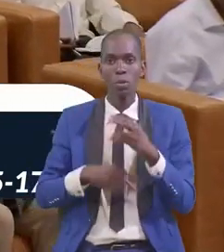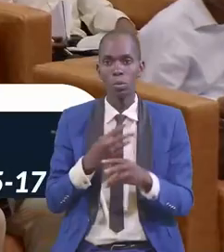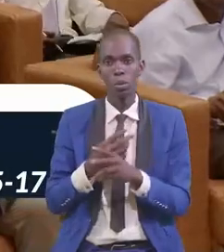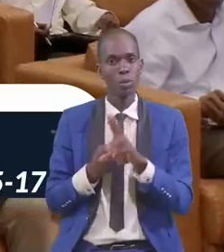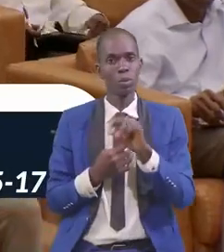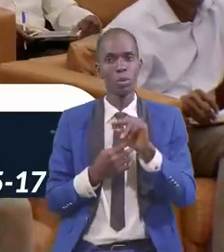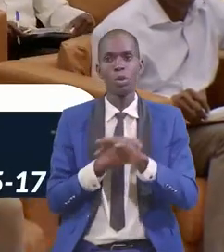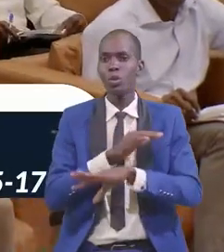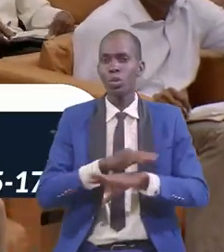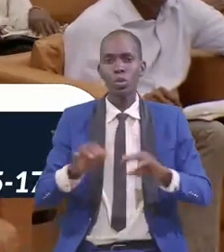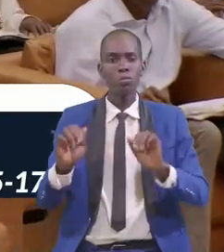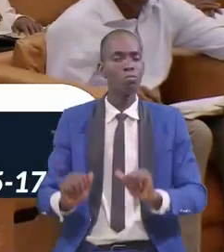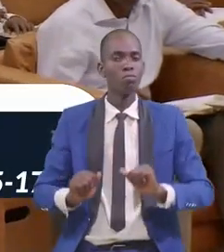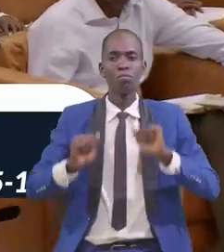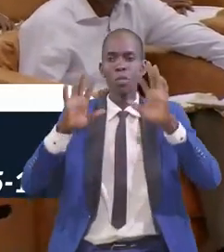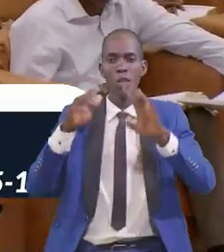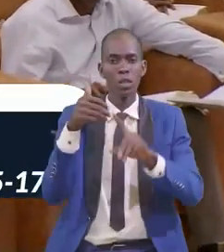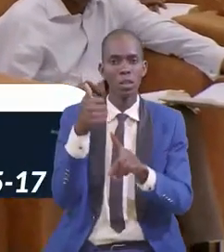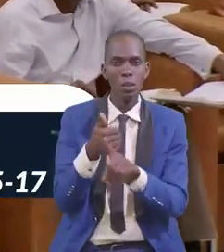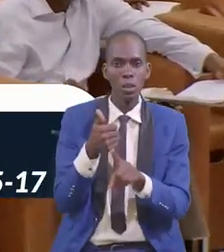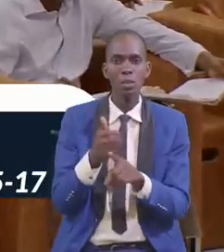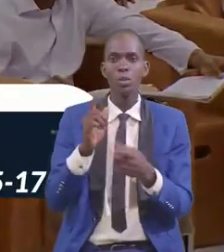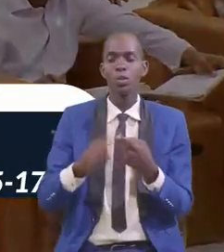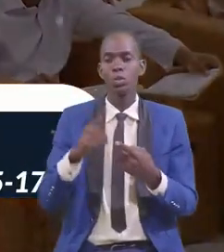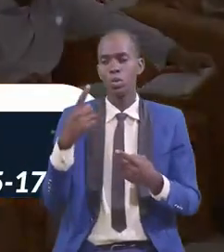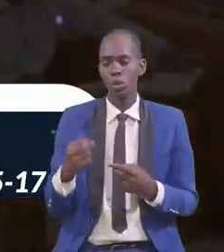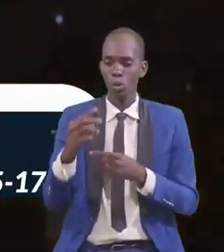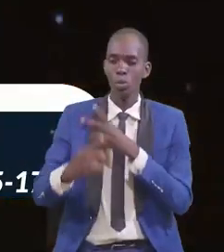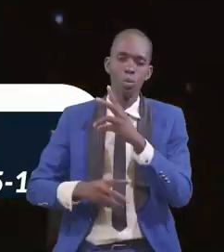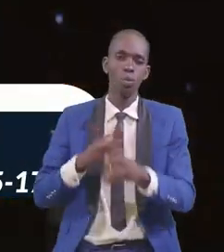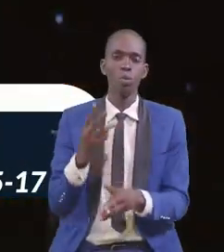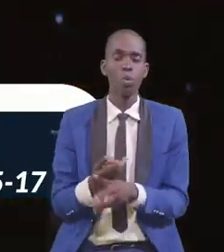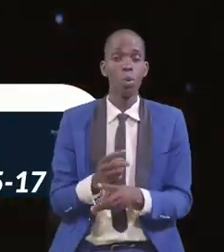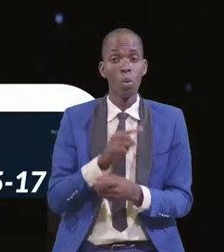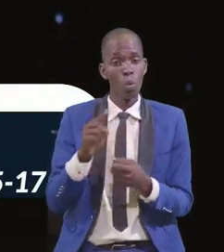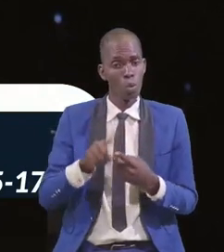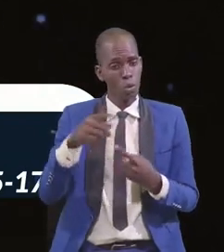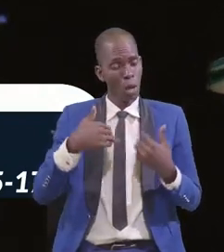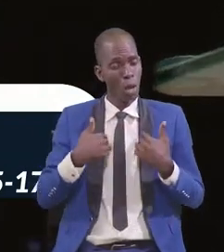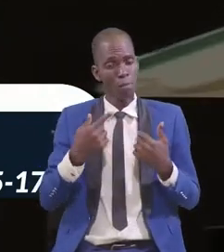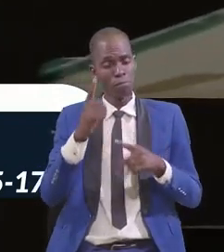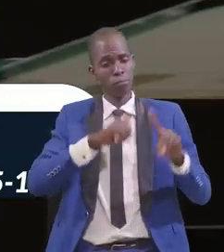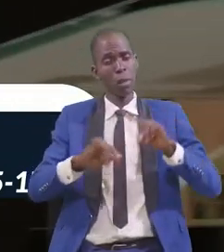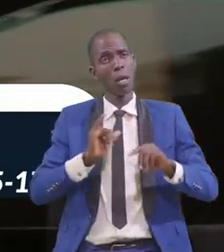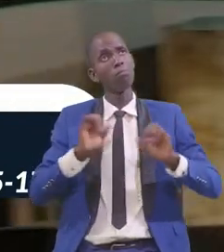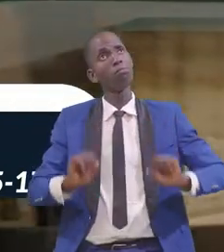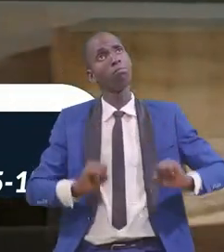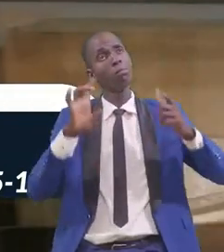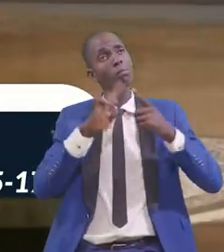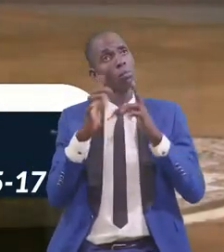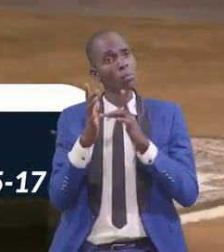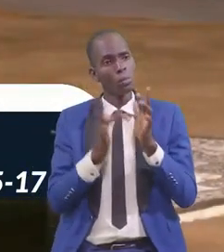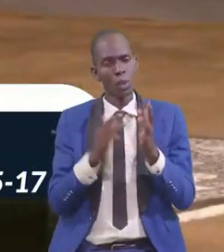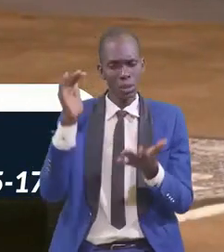give yourself to the world. When you say you have given yourself to the Lord, love not the